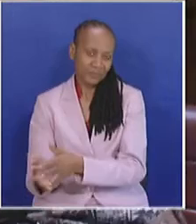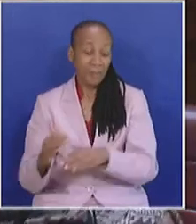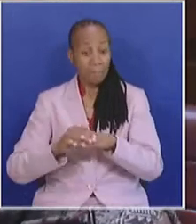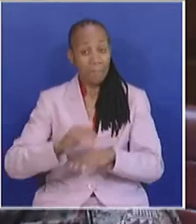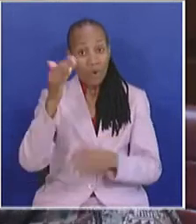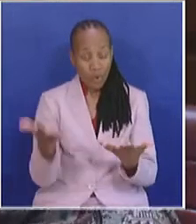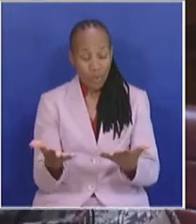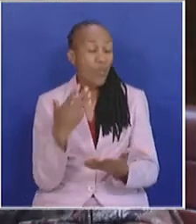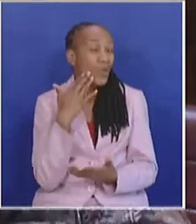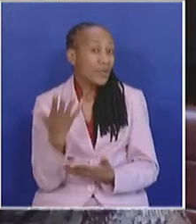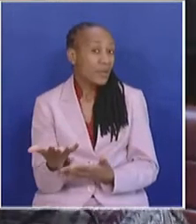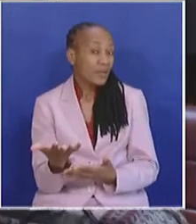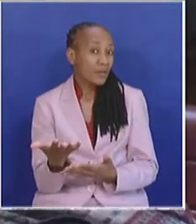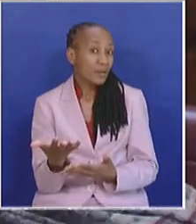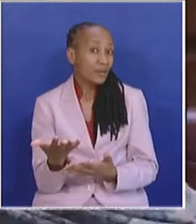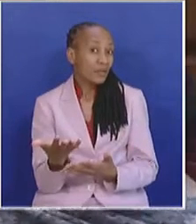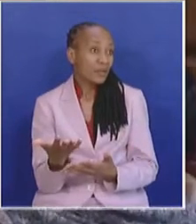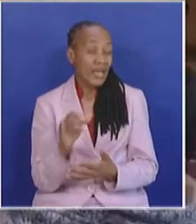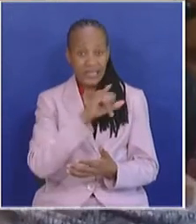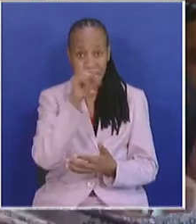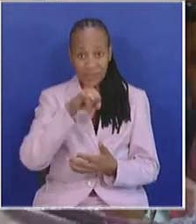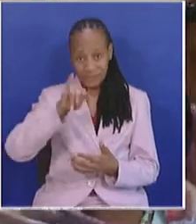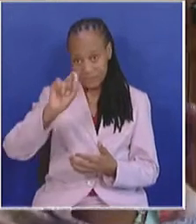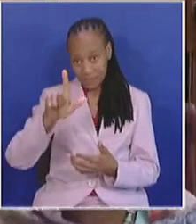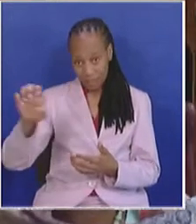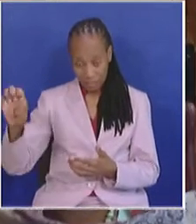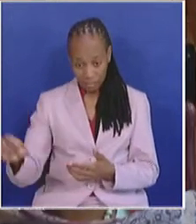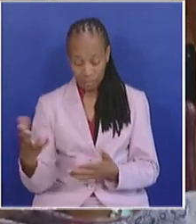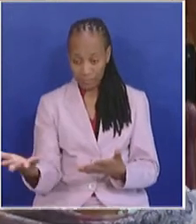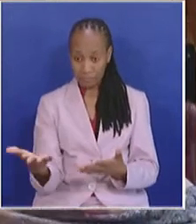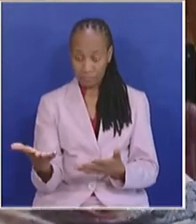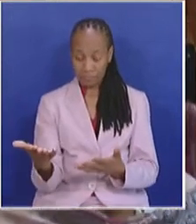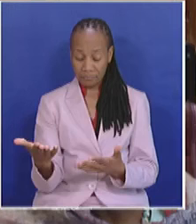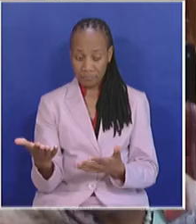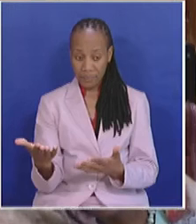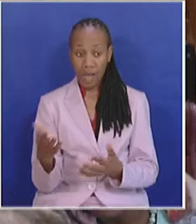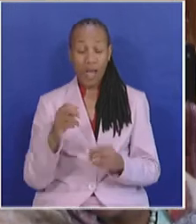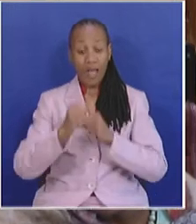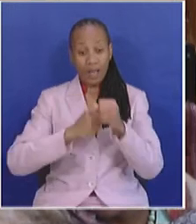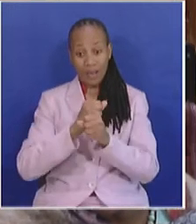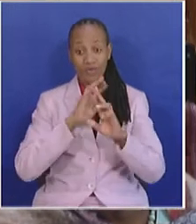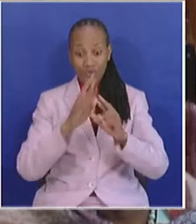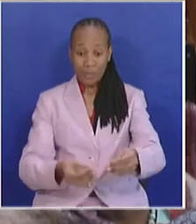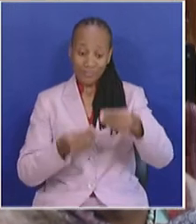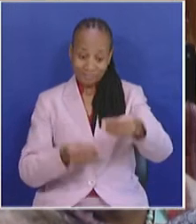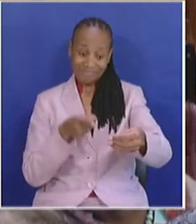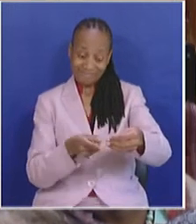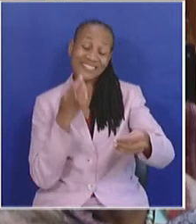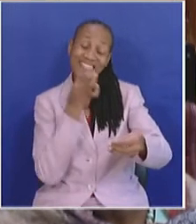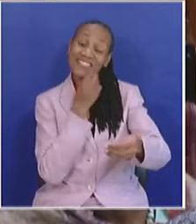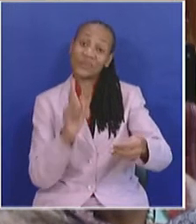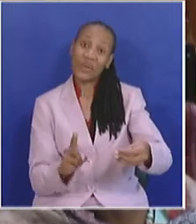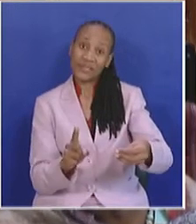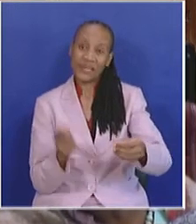when presenting her department's annual report, the Department of Premier acknowledged that in